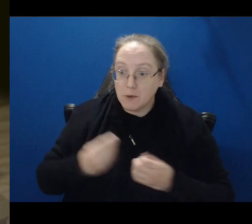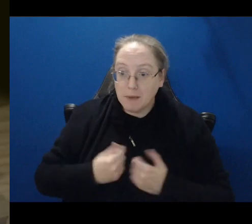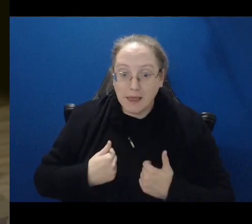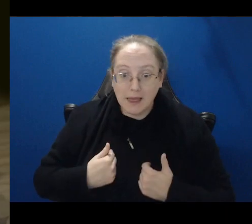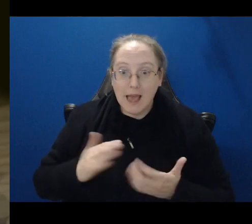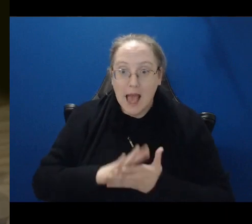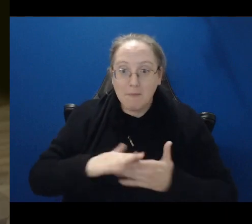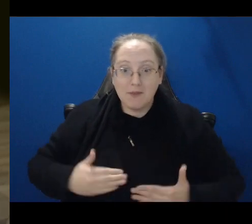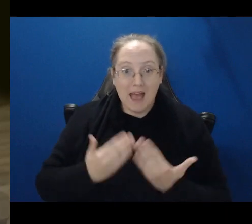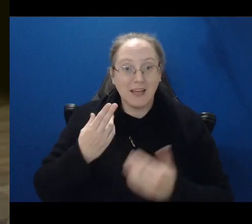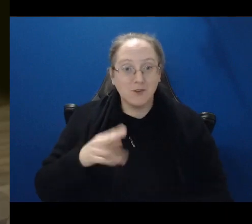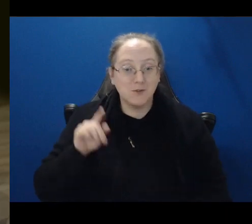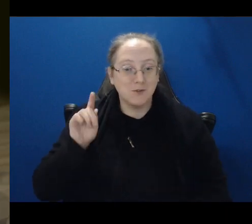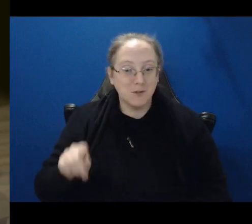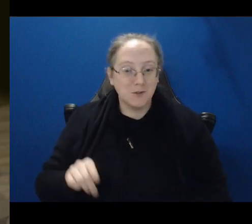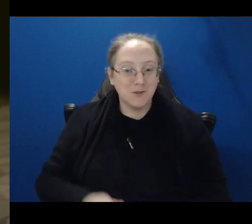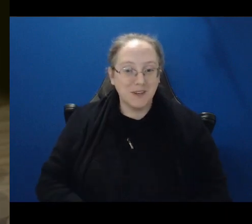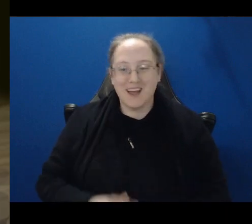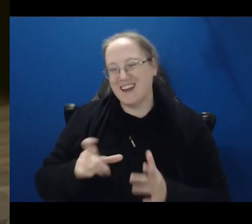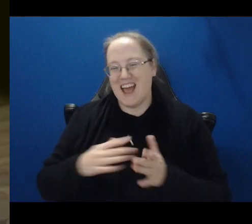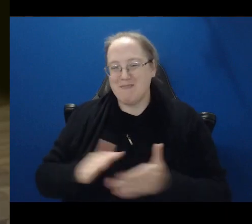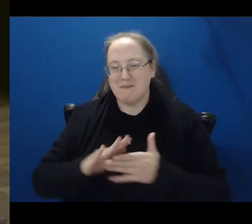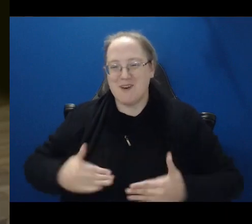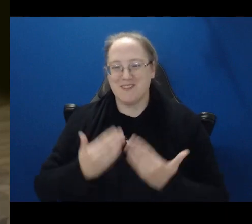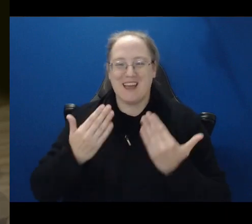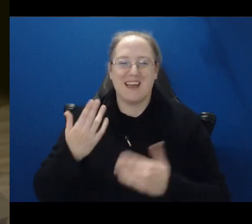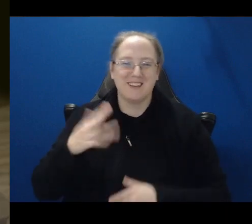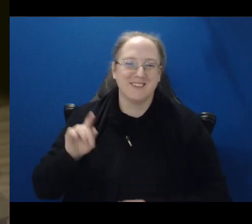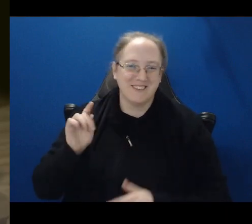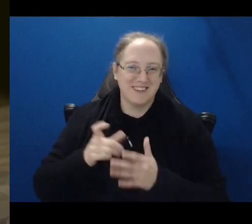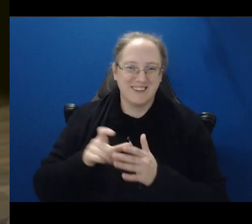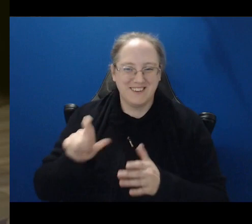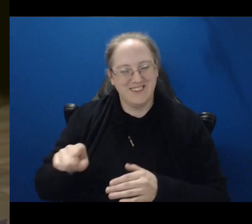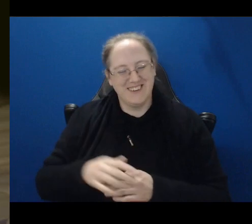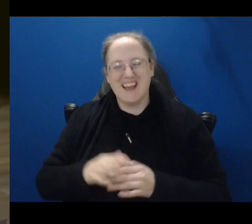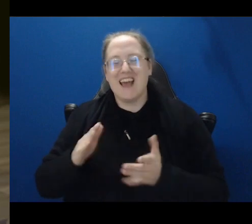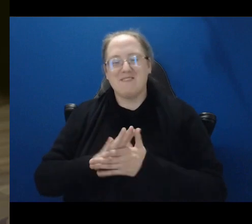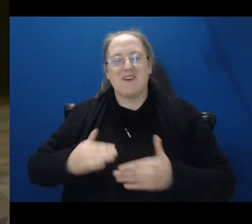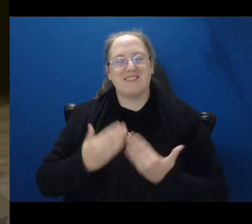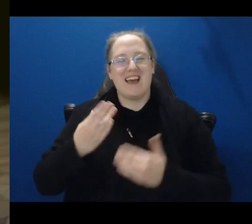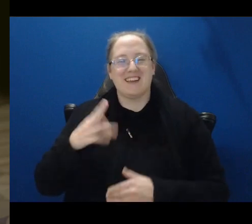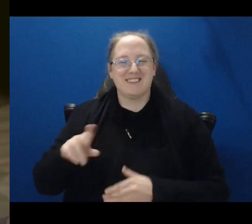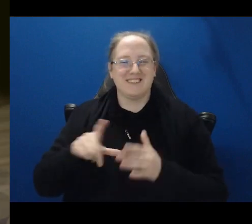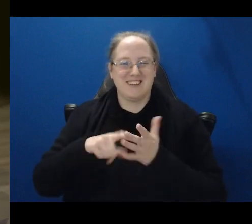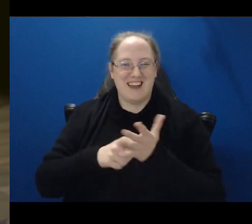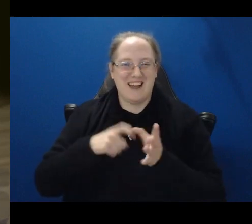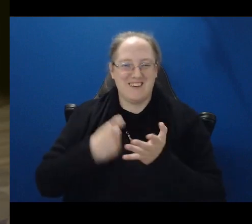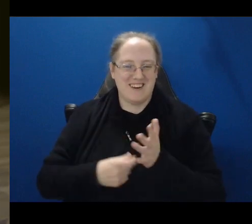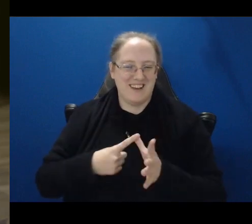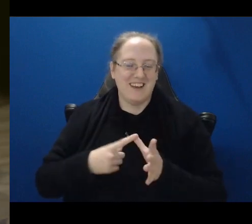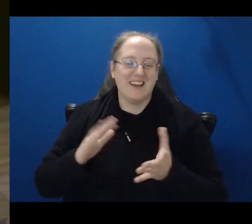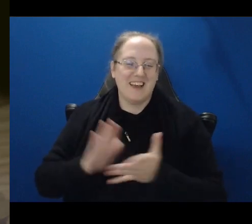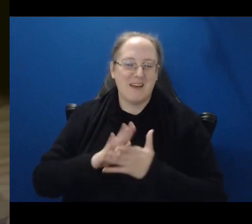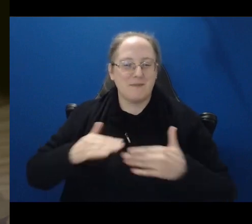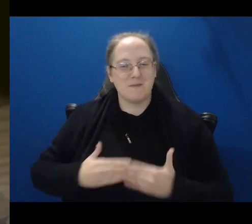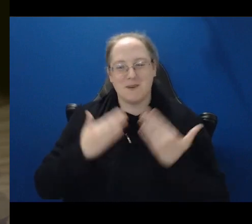Happy birthday to Cara. Happy birthday to you. Happy birthday, dear Cara.